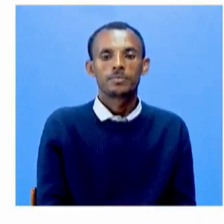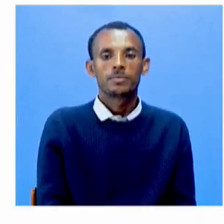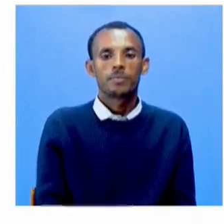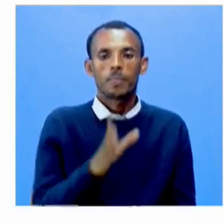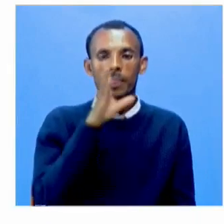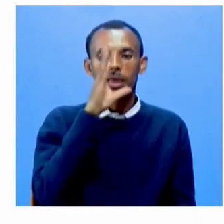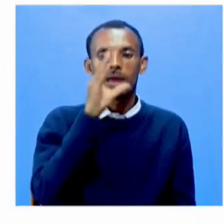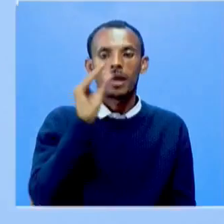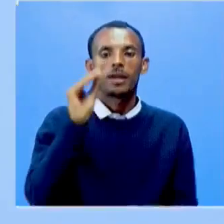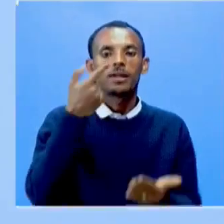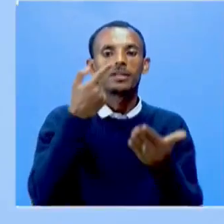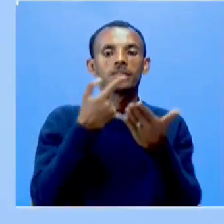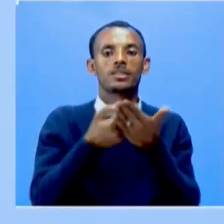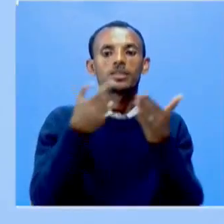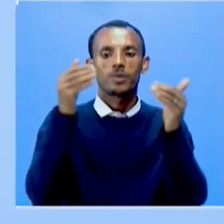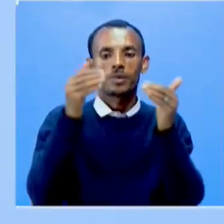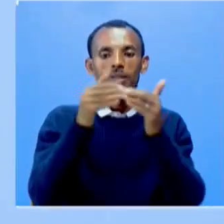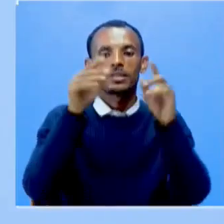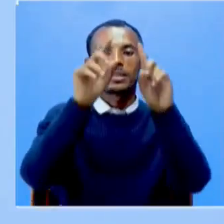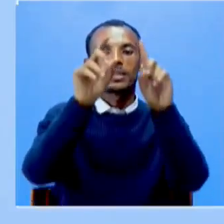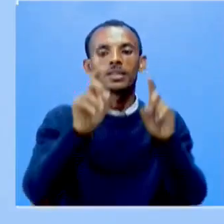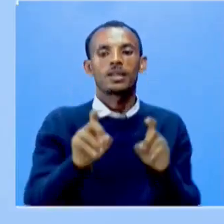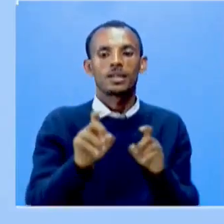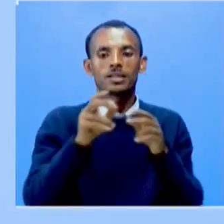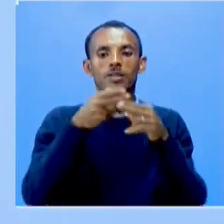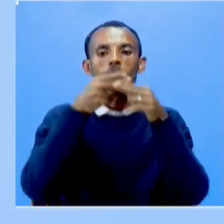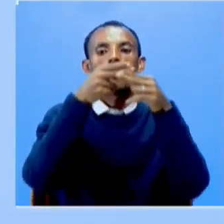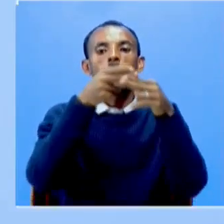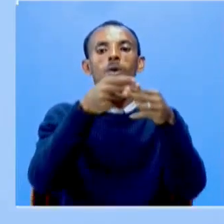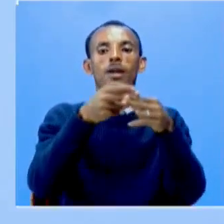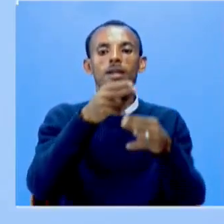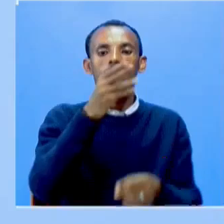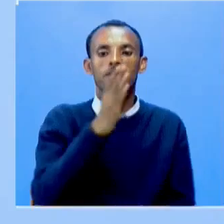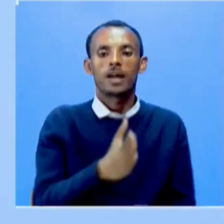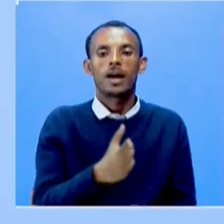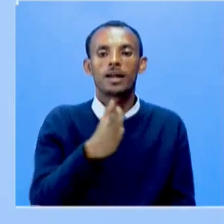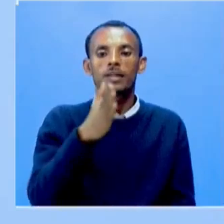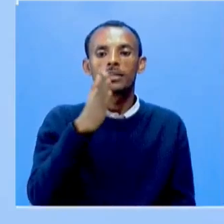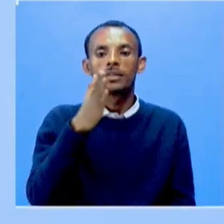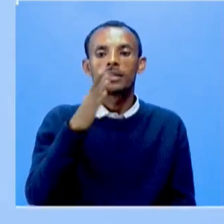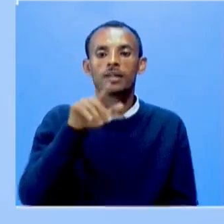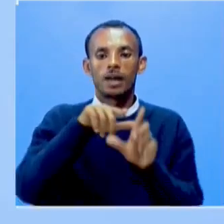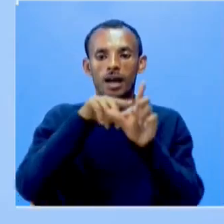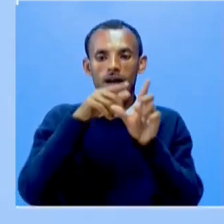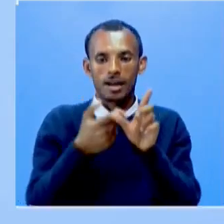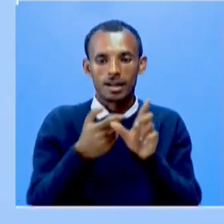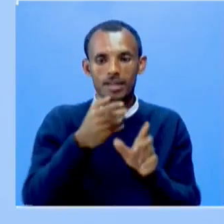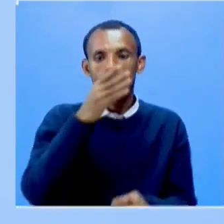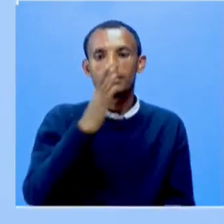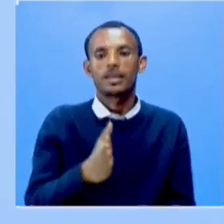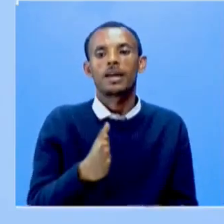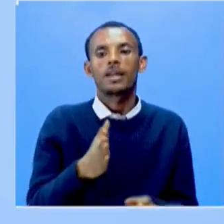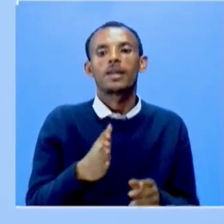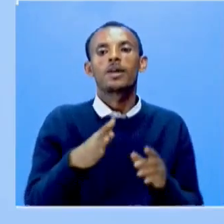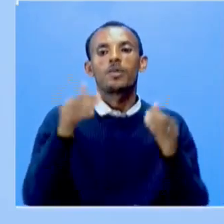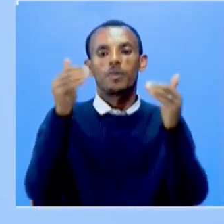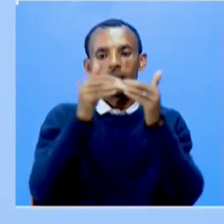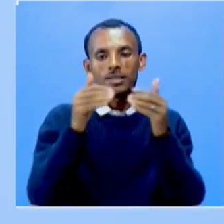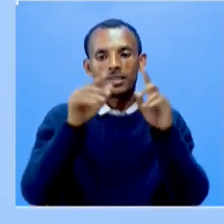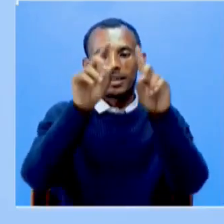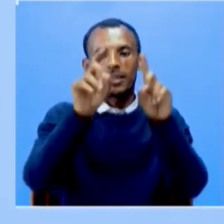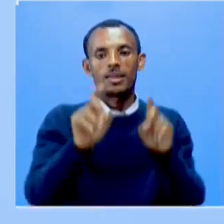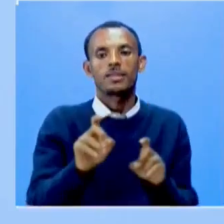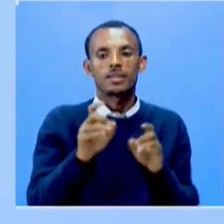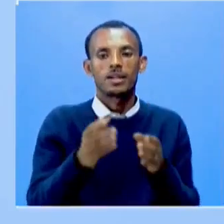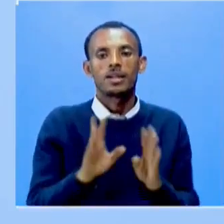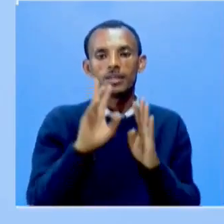And this congruency test is called side angle side congruency test. Let